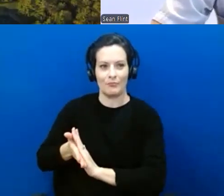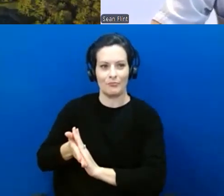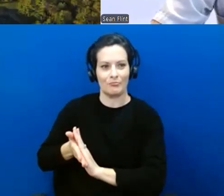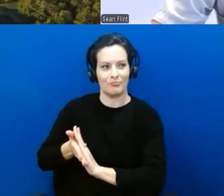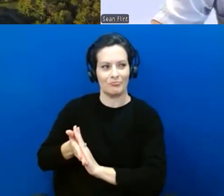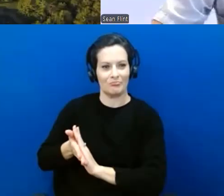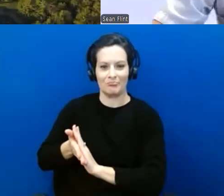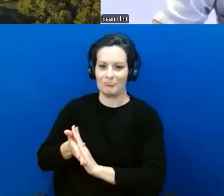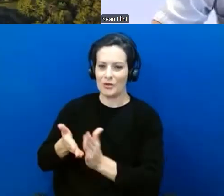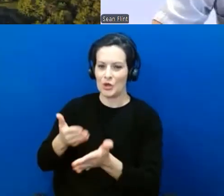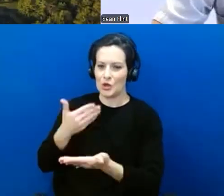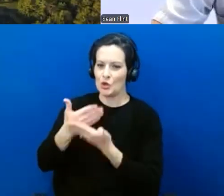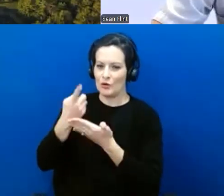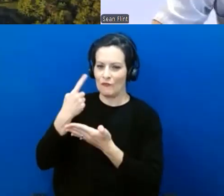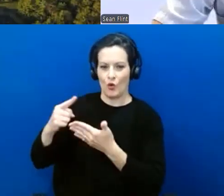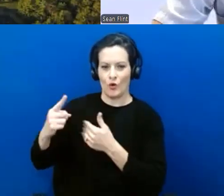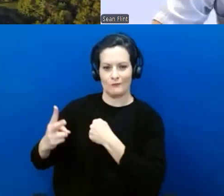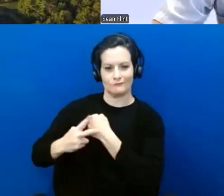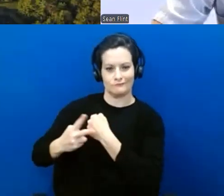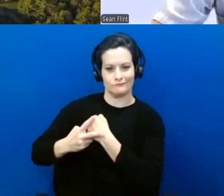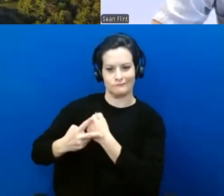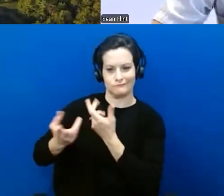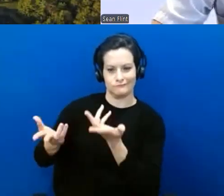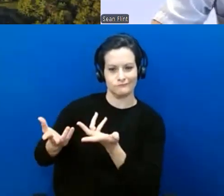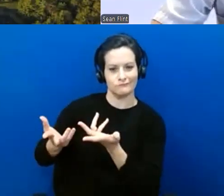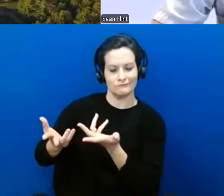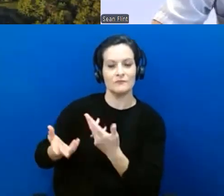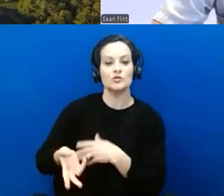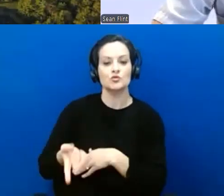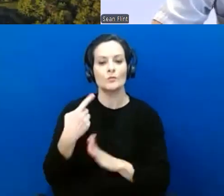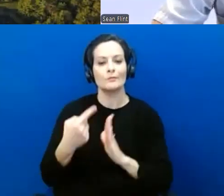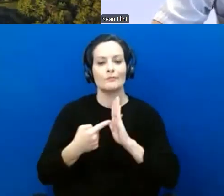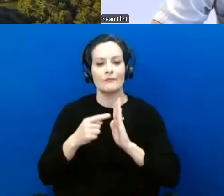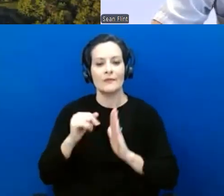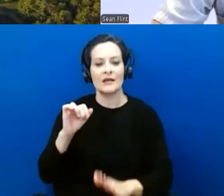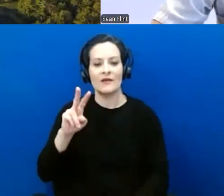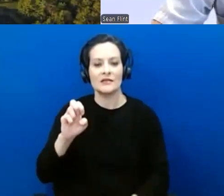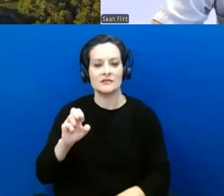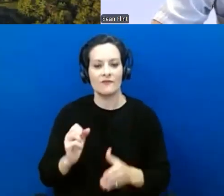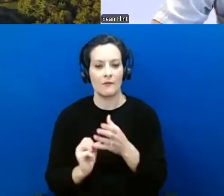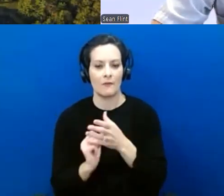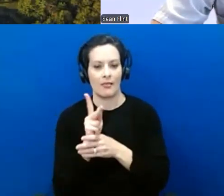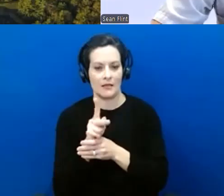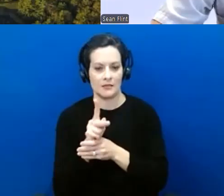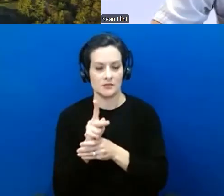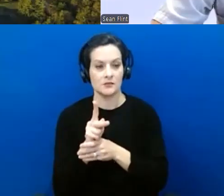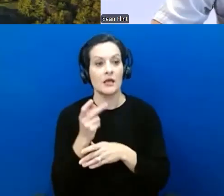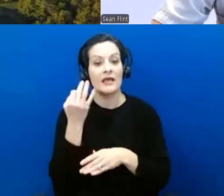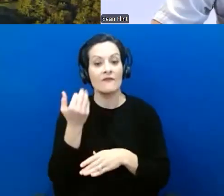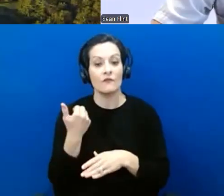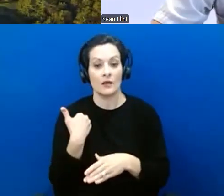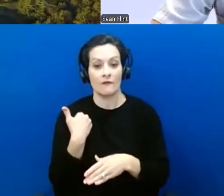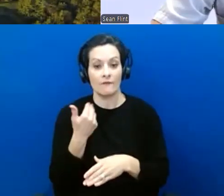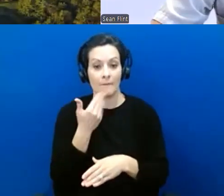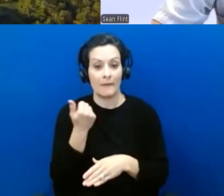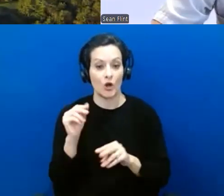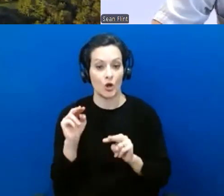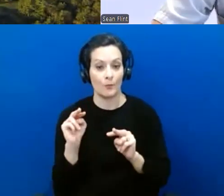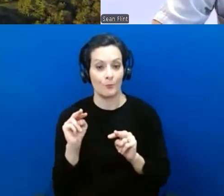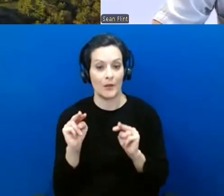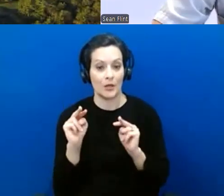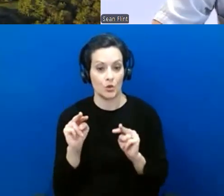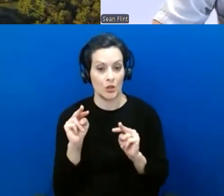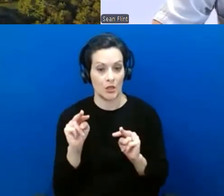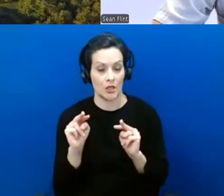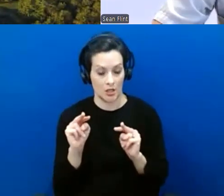for conservation. And like, so one of the things with invasive plants could be like, if we had better monitoring, you know, like